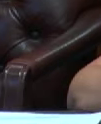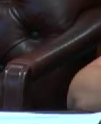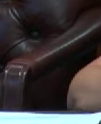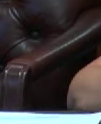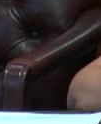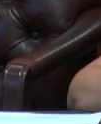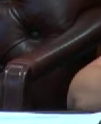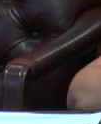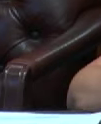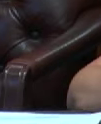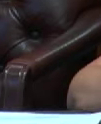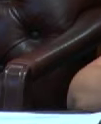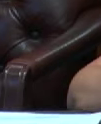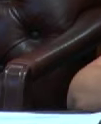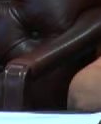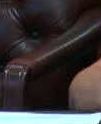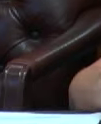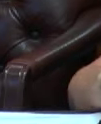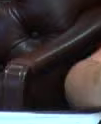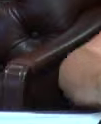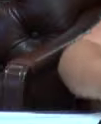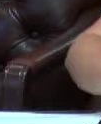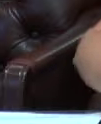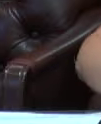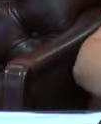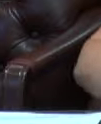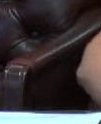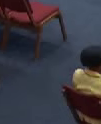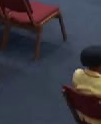of the city of Little Rock, Arkansas, and for other purposes.